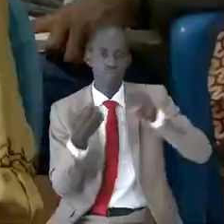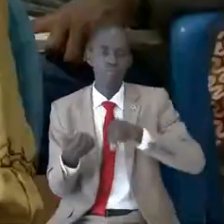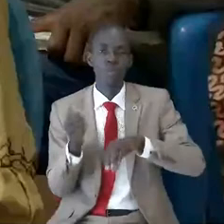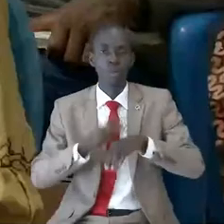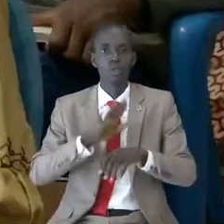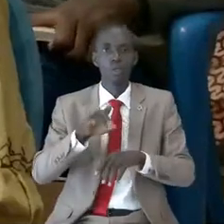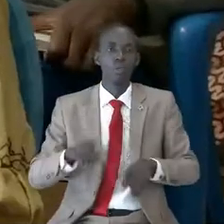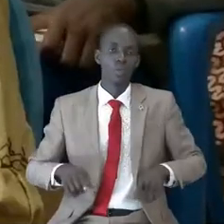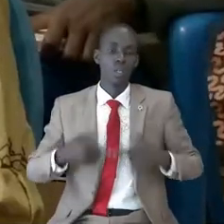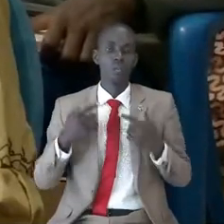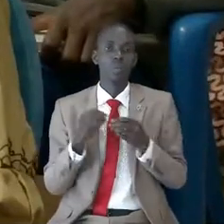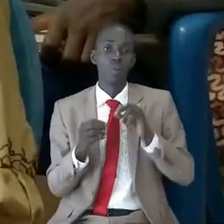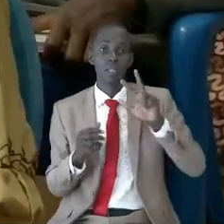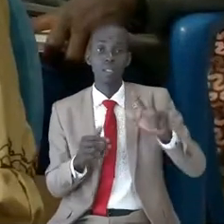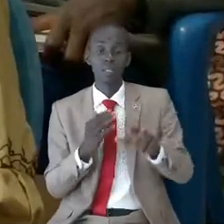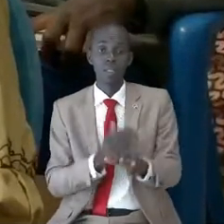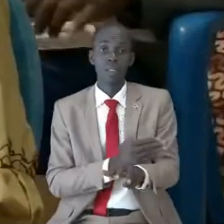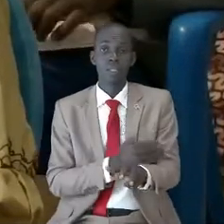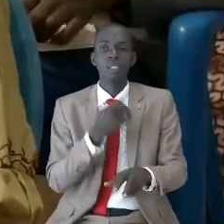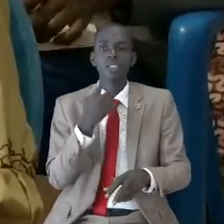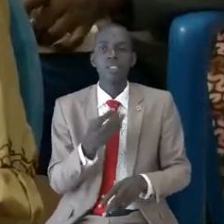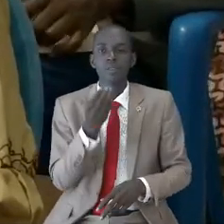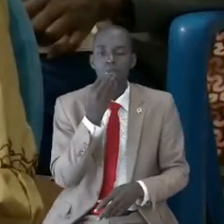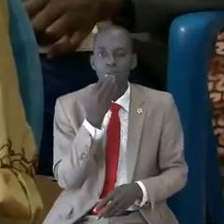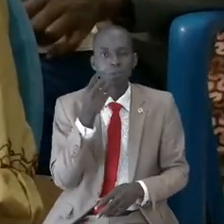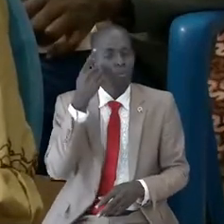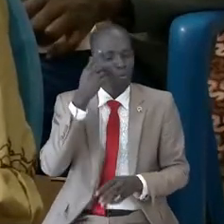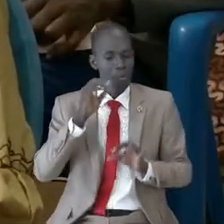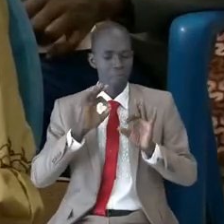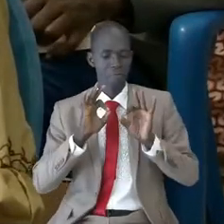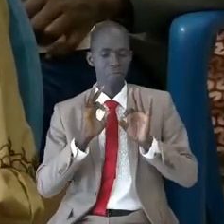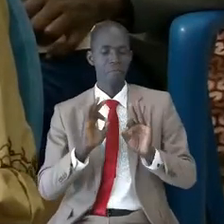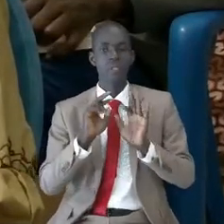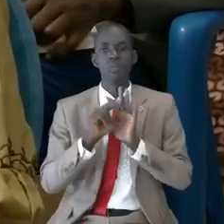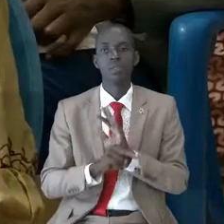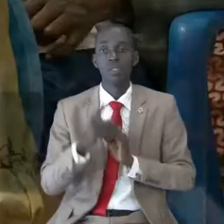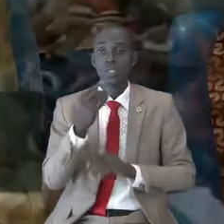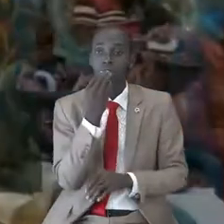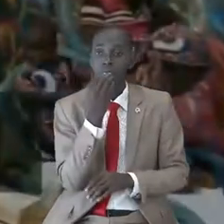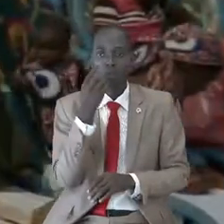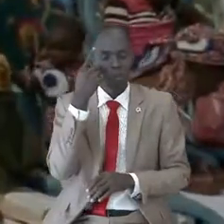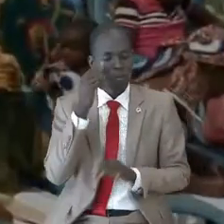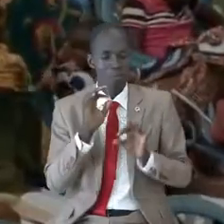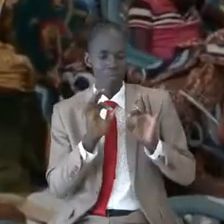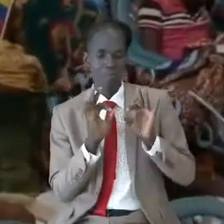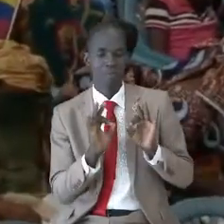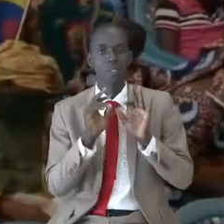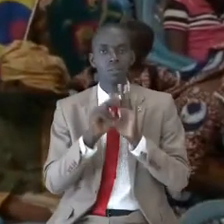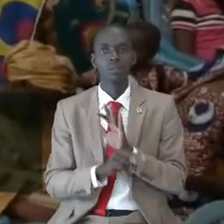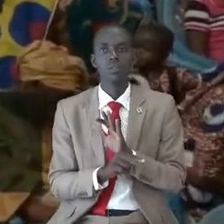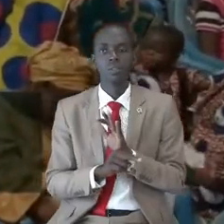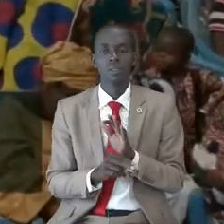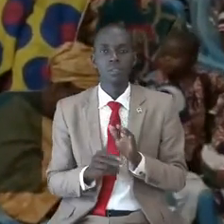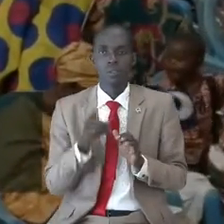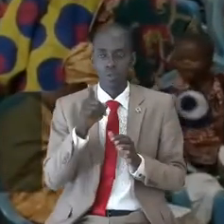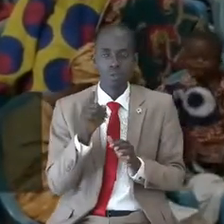here. Number three is the food for fitness. The food for fitness. Any athlete will tell